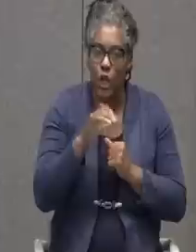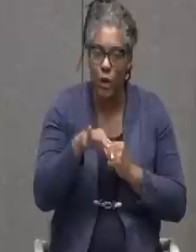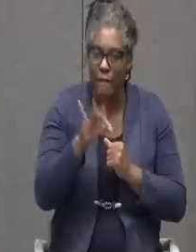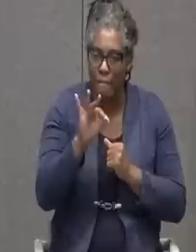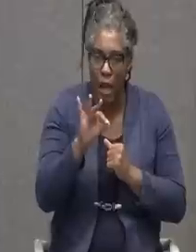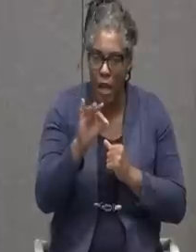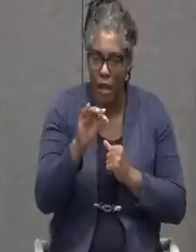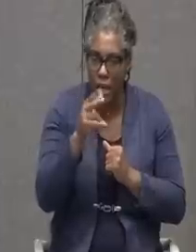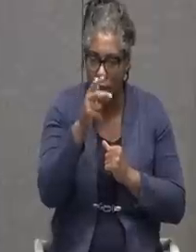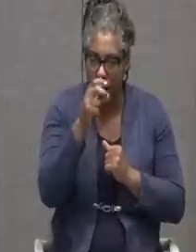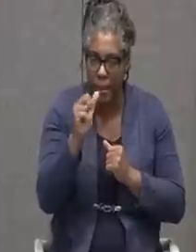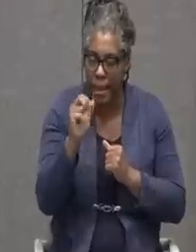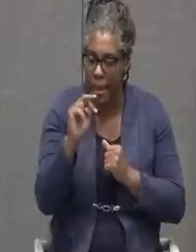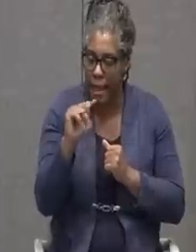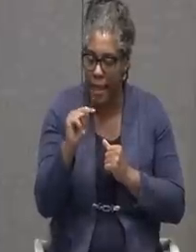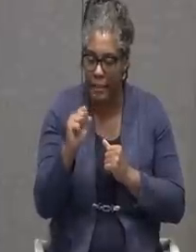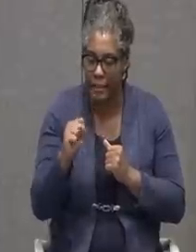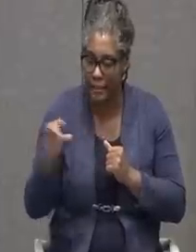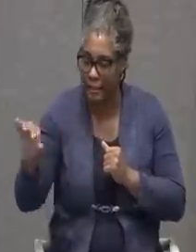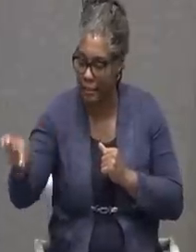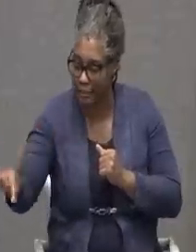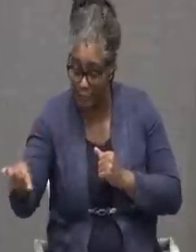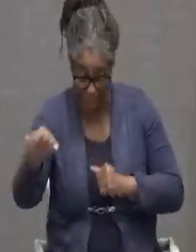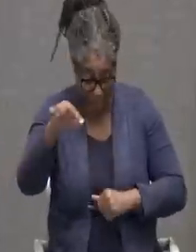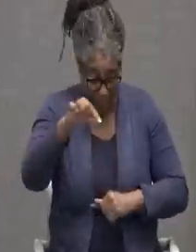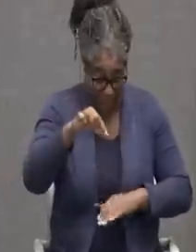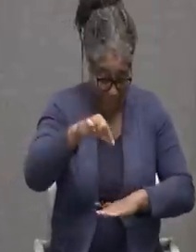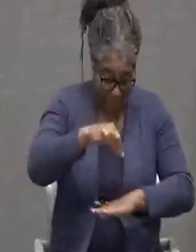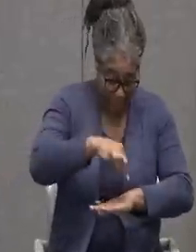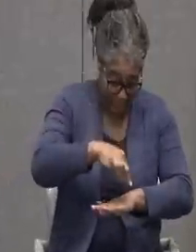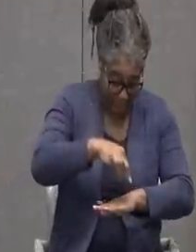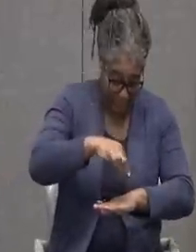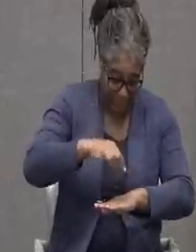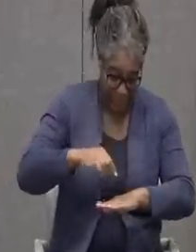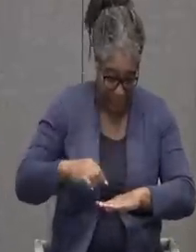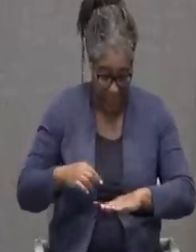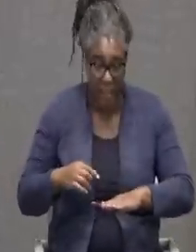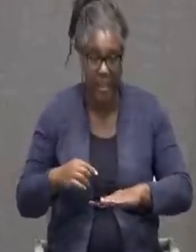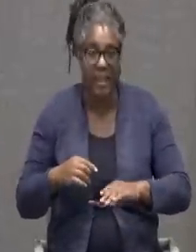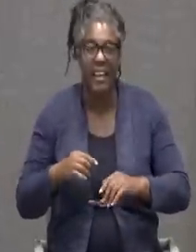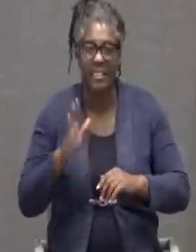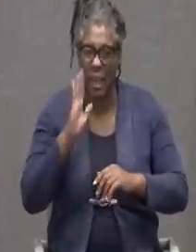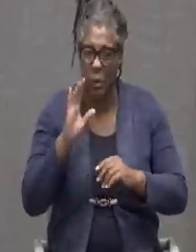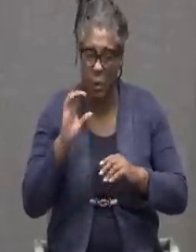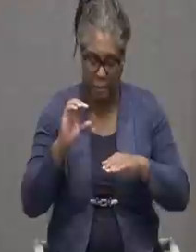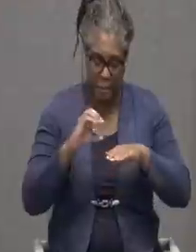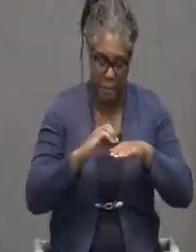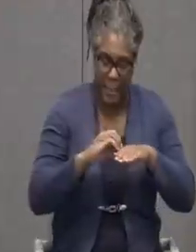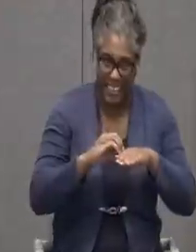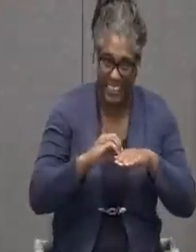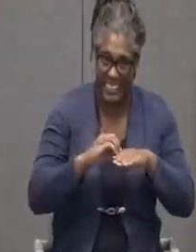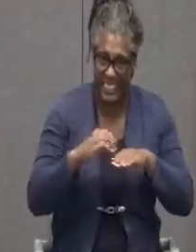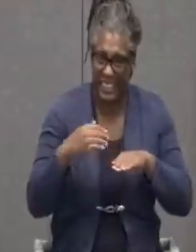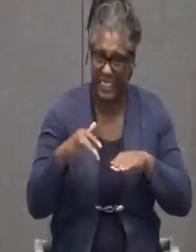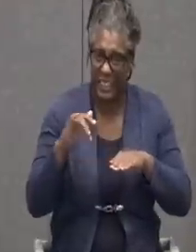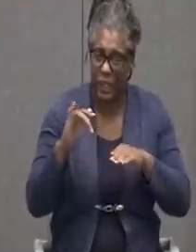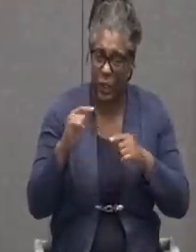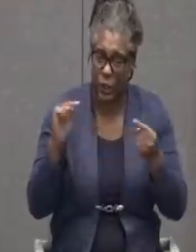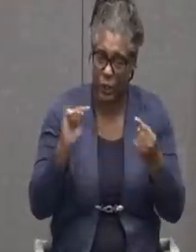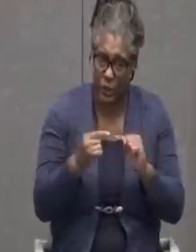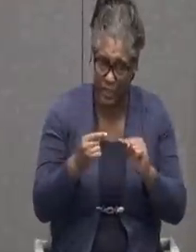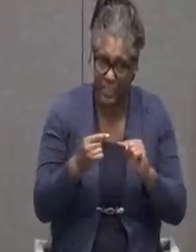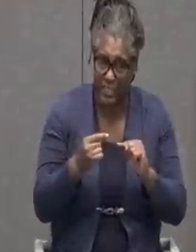they sting, and some people are allergic to them, I would encourage you to think about the